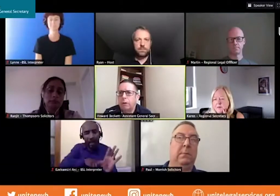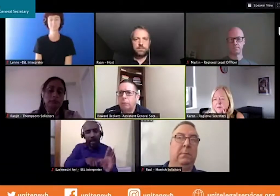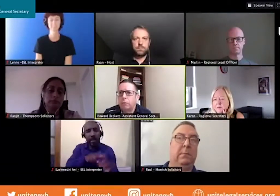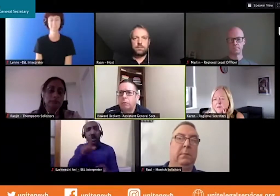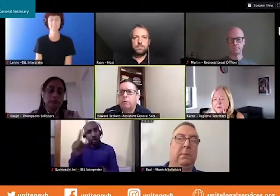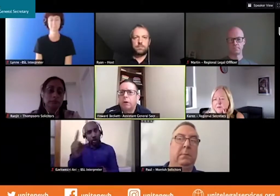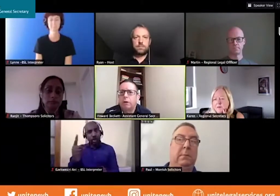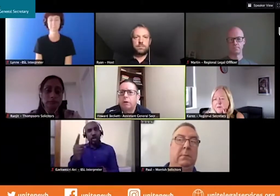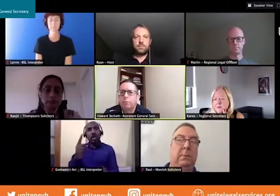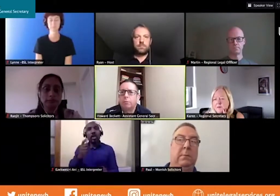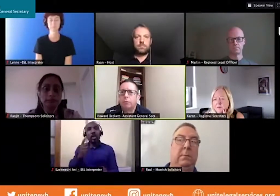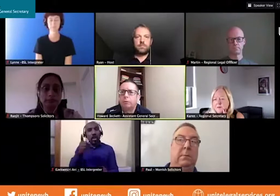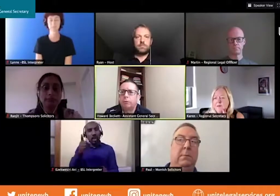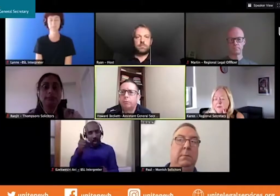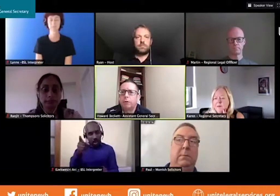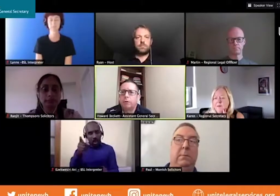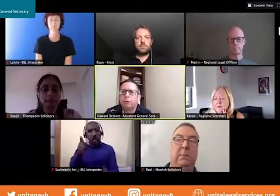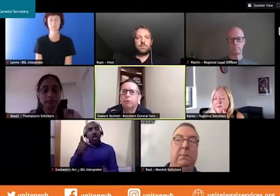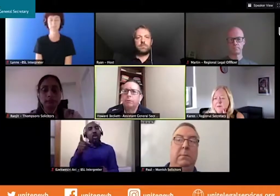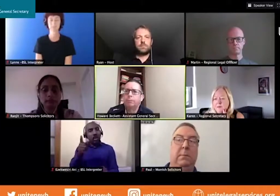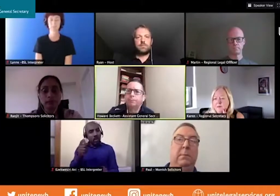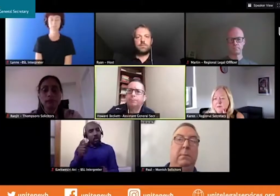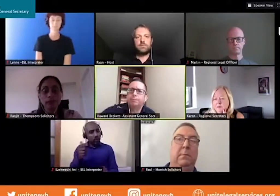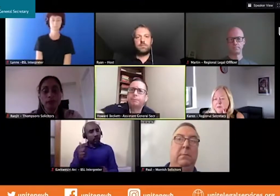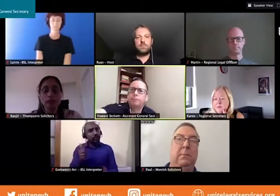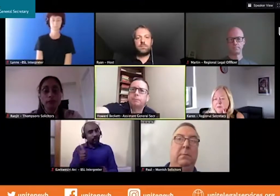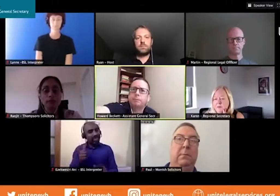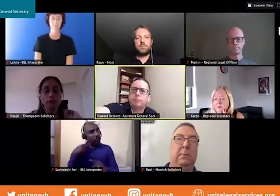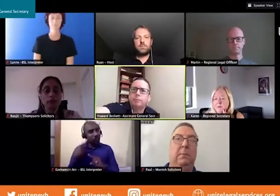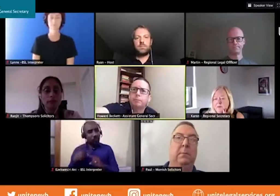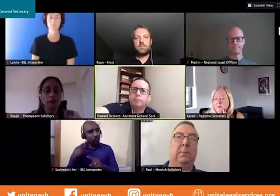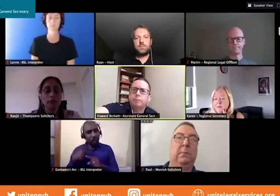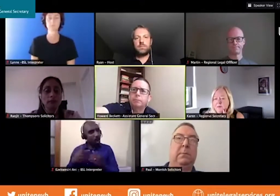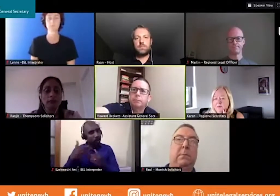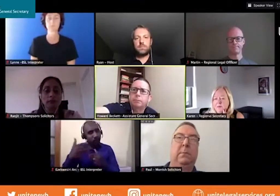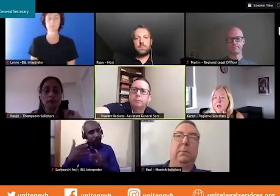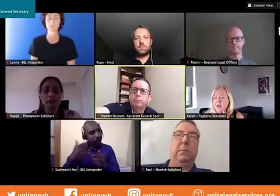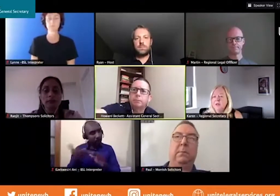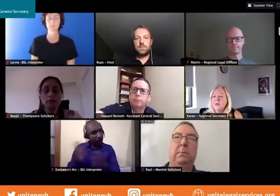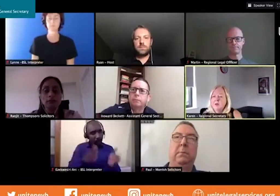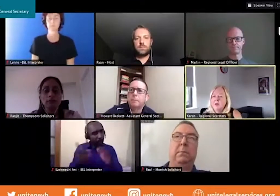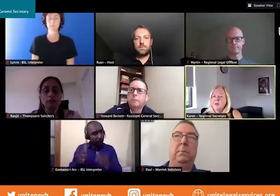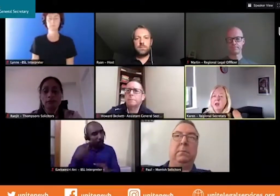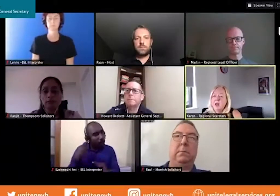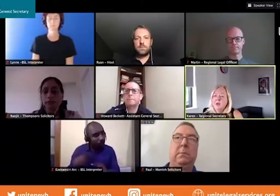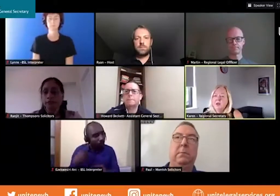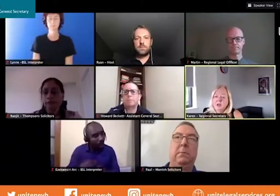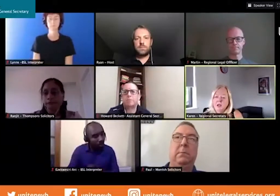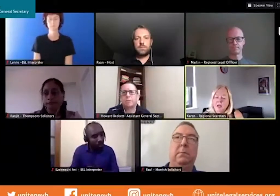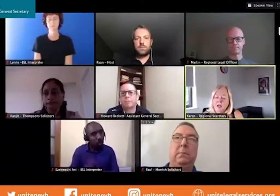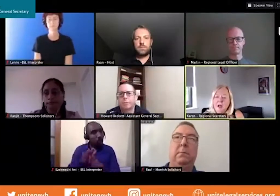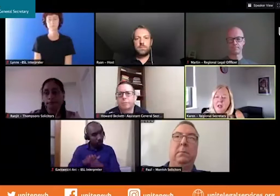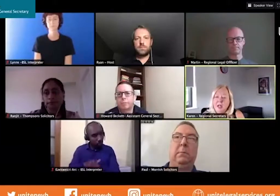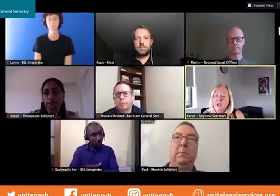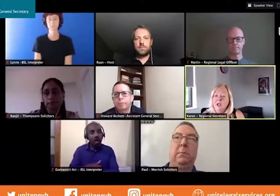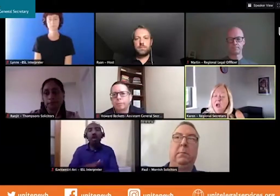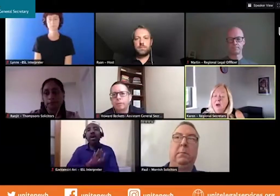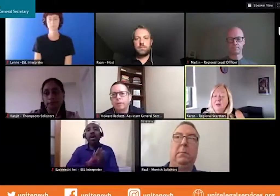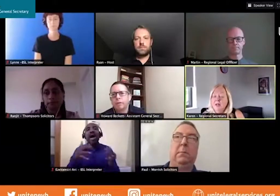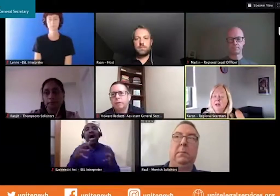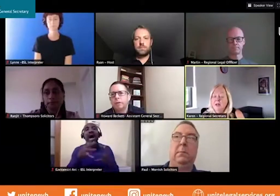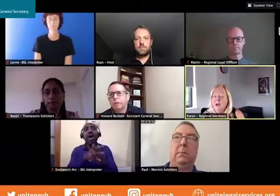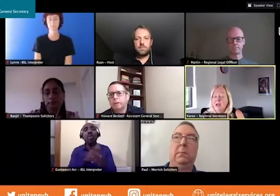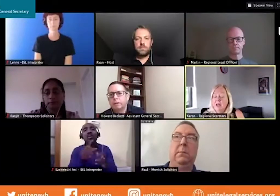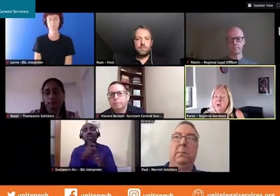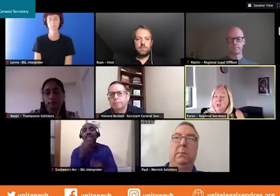at the speed with which government moved to open the schools. Thanks very much for that, Howard.